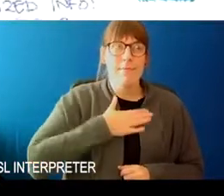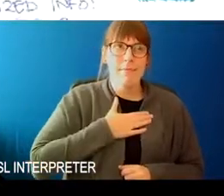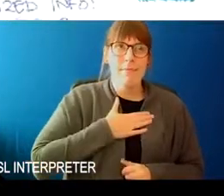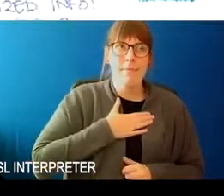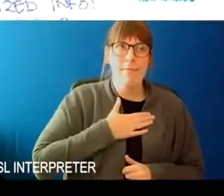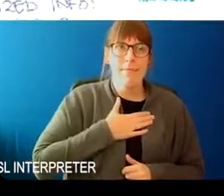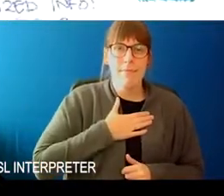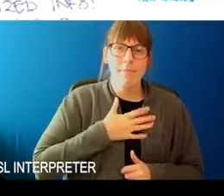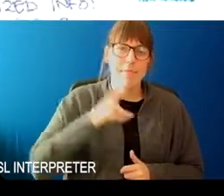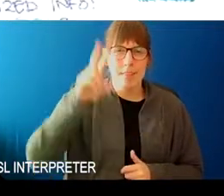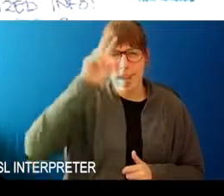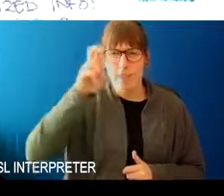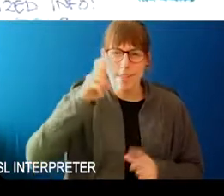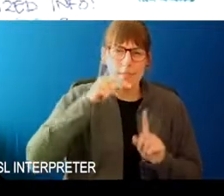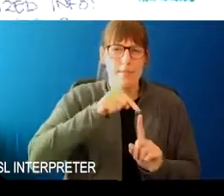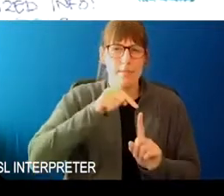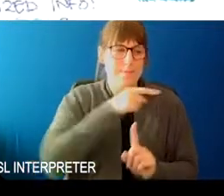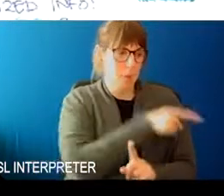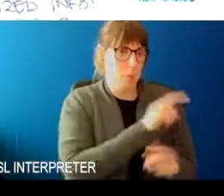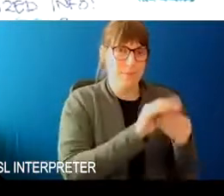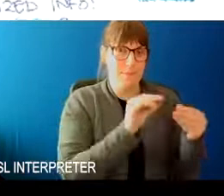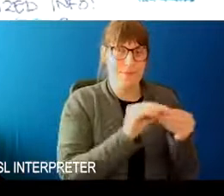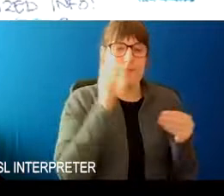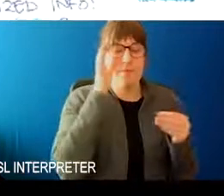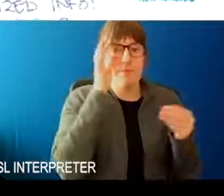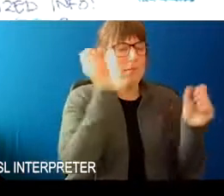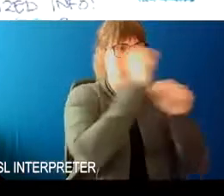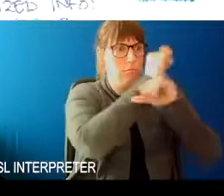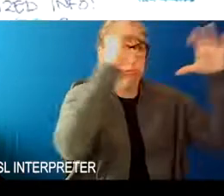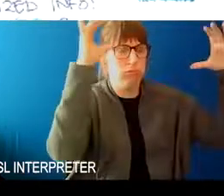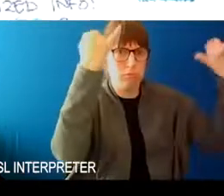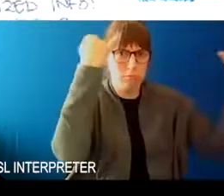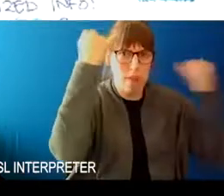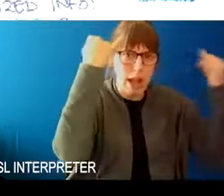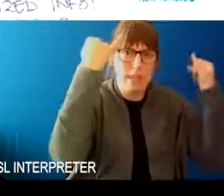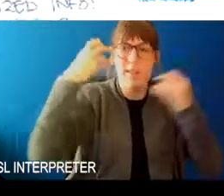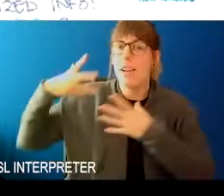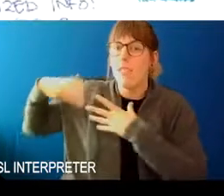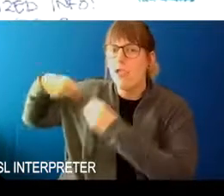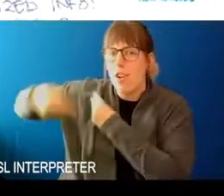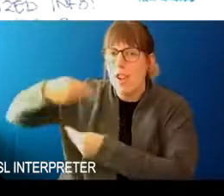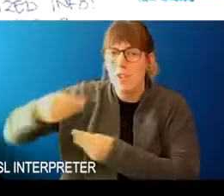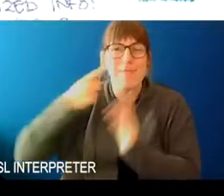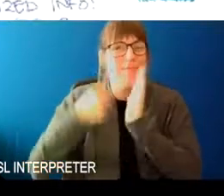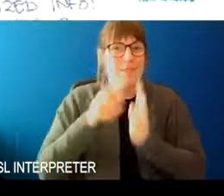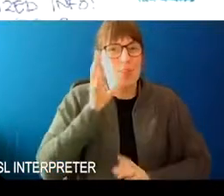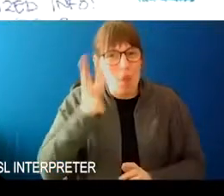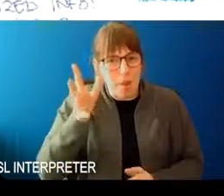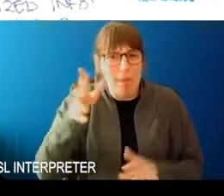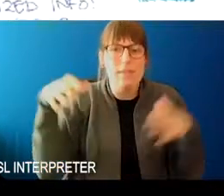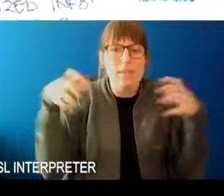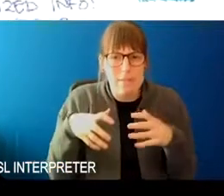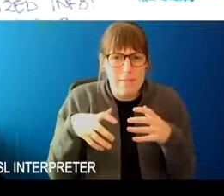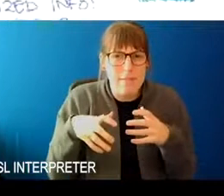I think one of my favorite parts was the way that you've related these big ideas to these sort of generational